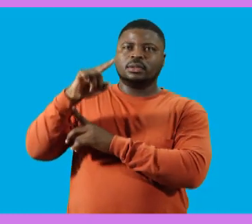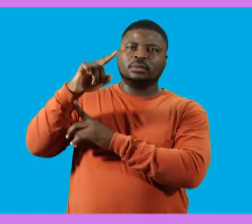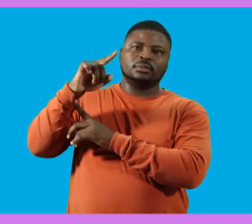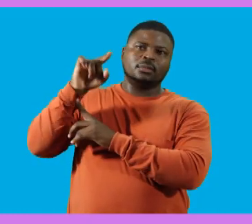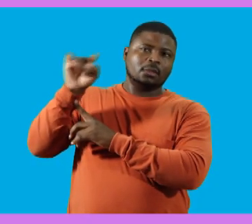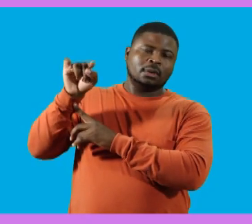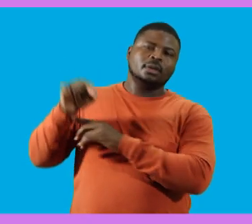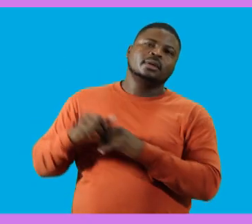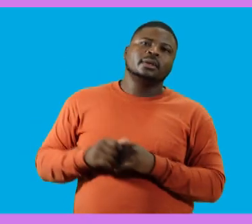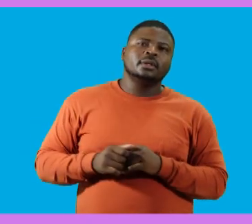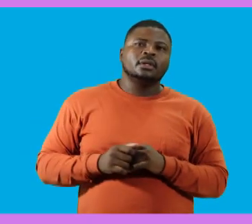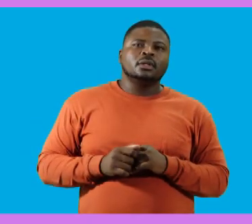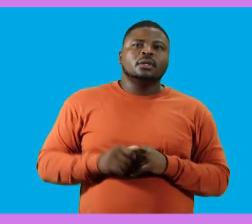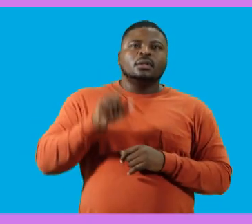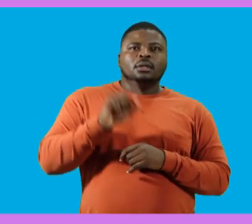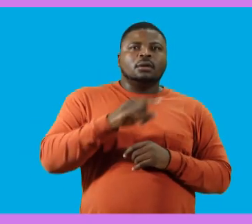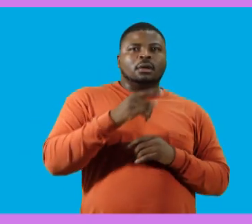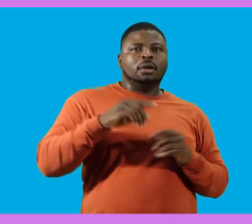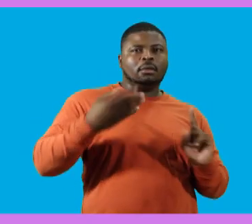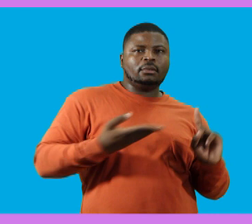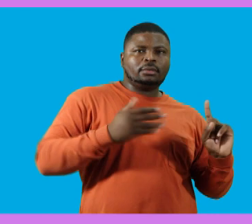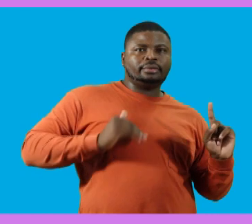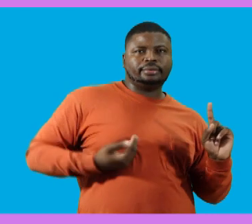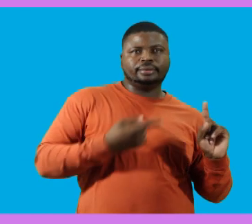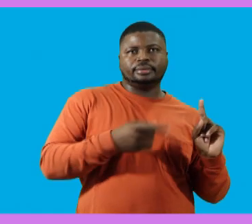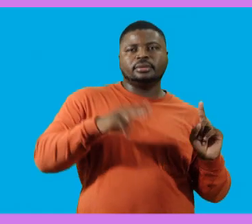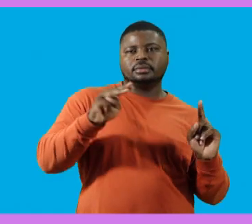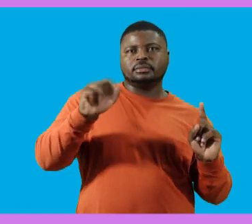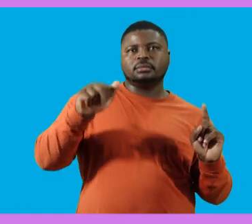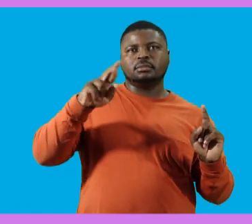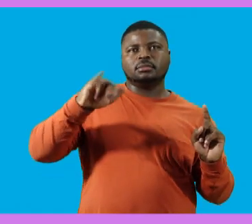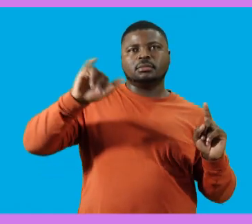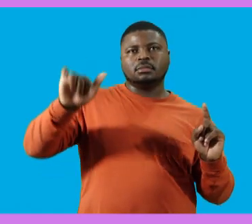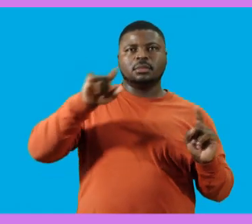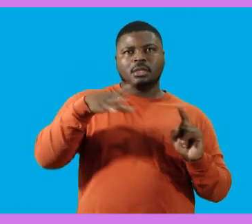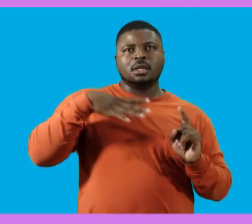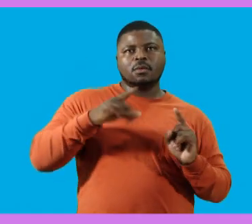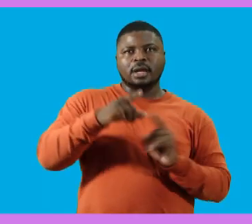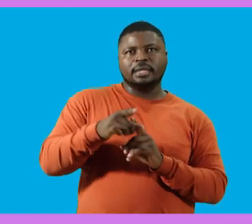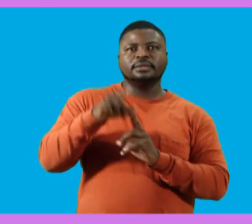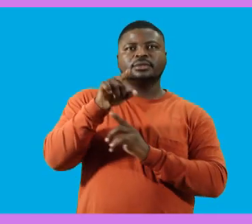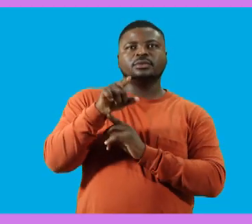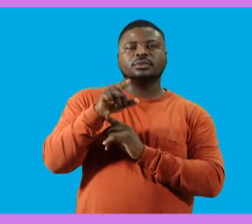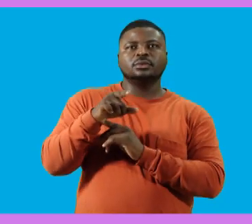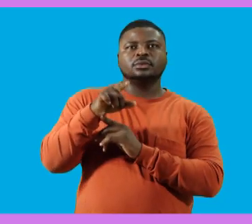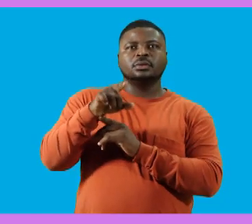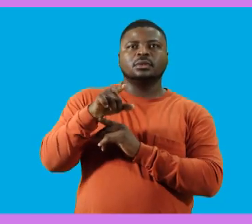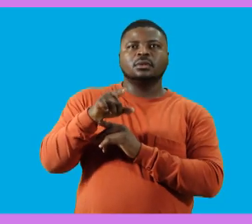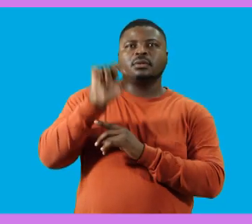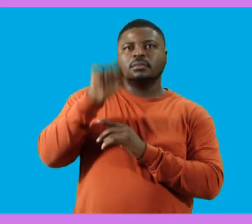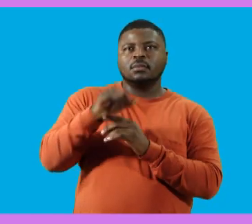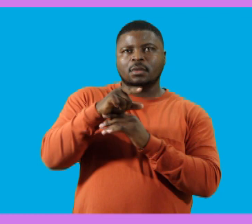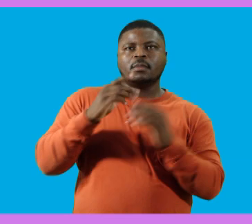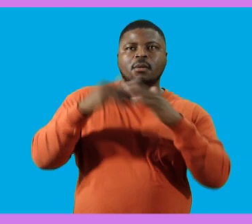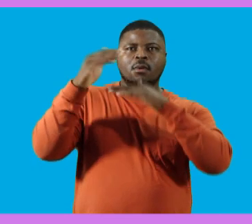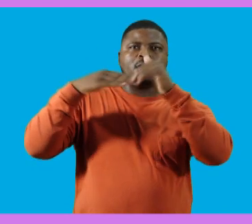the height. Maria wants to post house drawings that must not fold. She decides to roll them